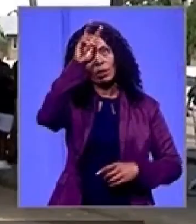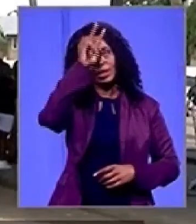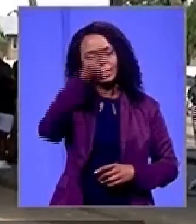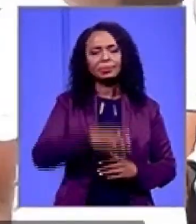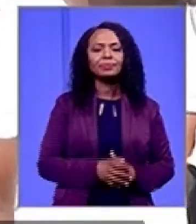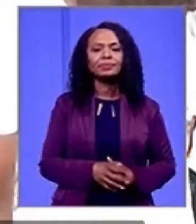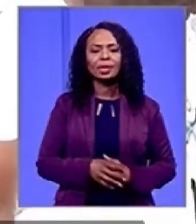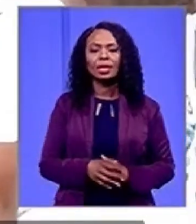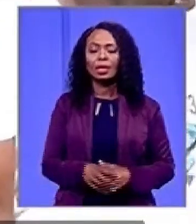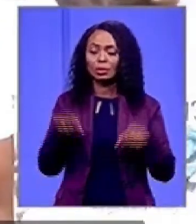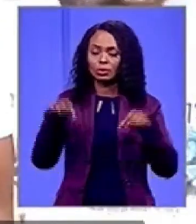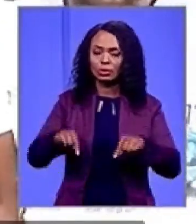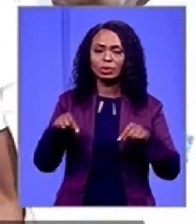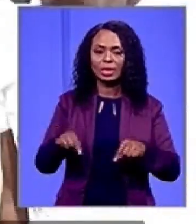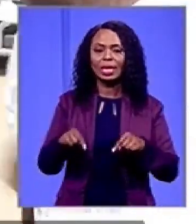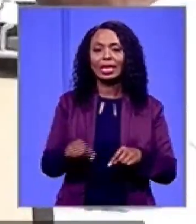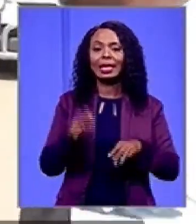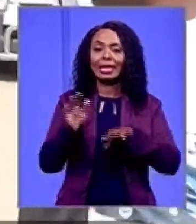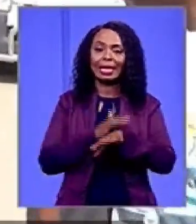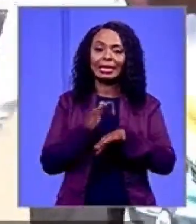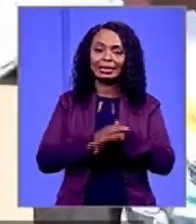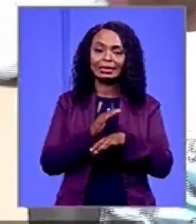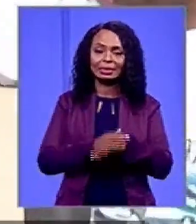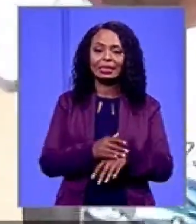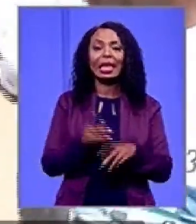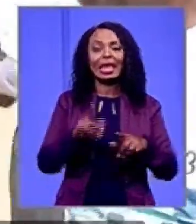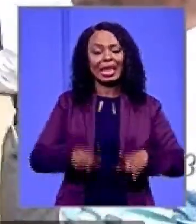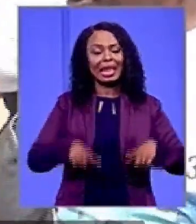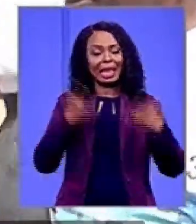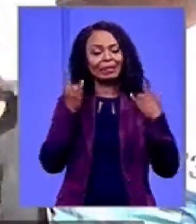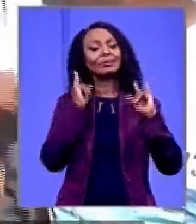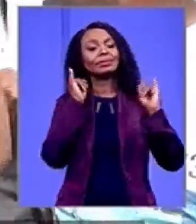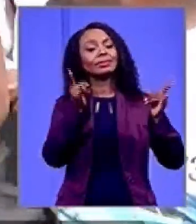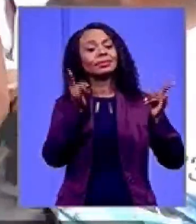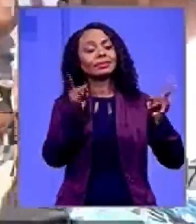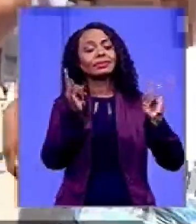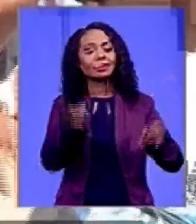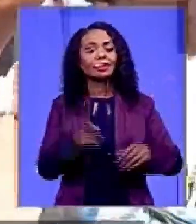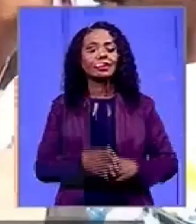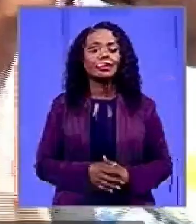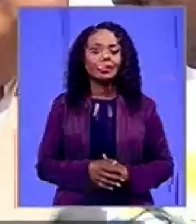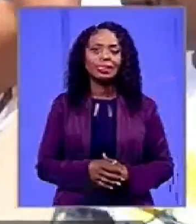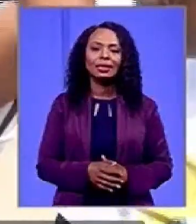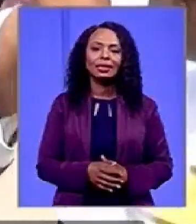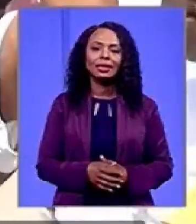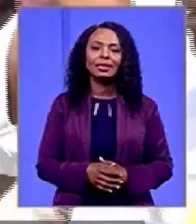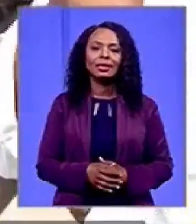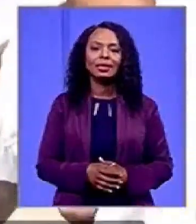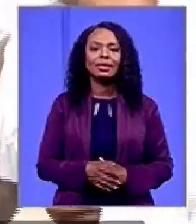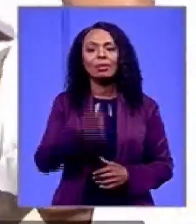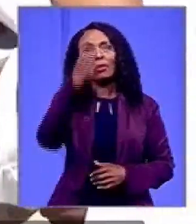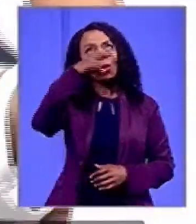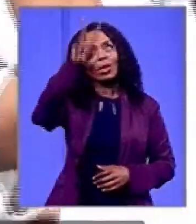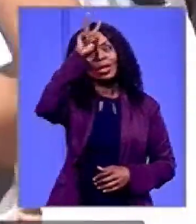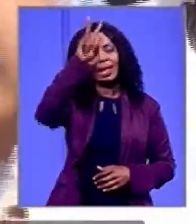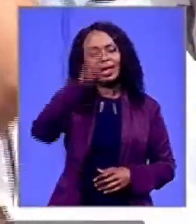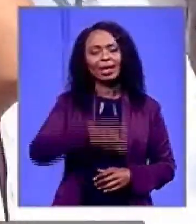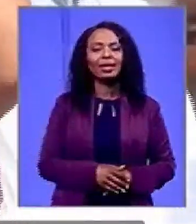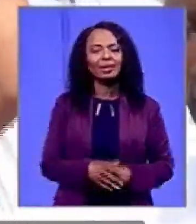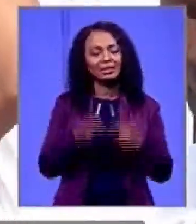Yes. 2 days later, I'm going to watch it live. Oh. I want to watch it live. I know. The boke, Pambili.